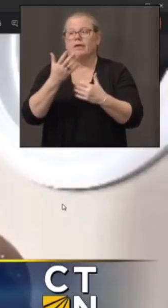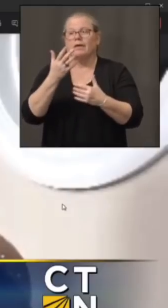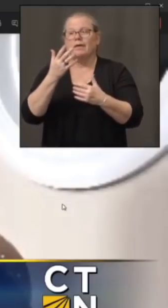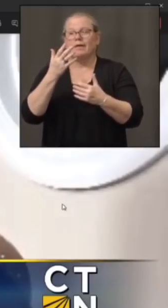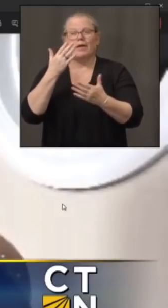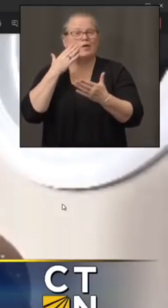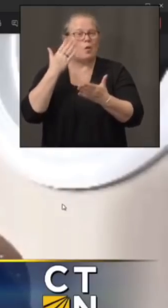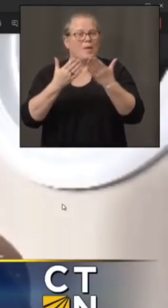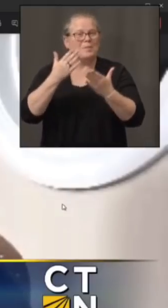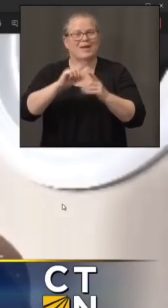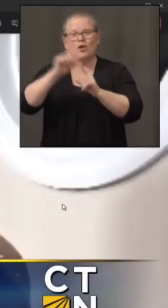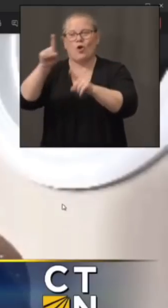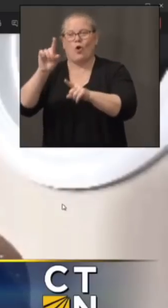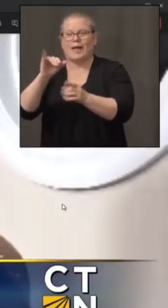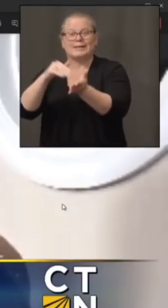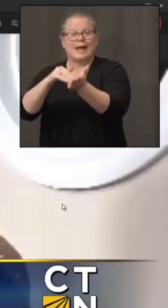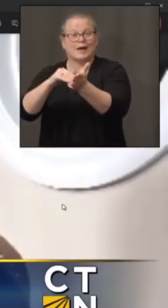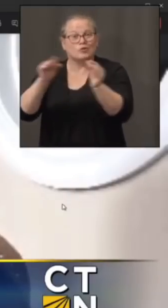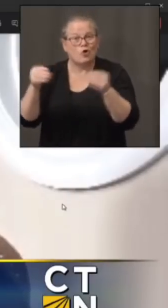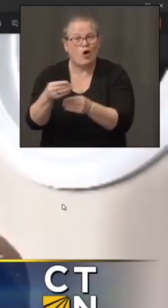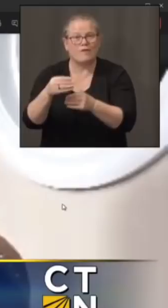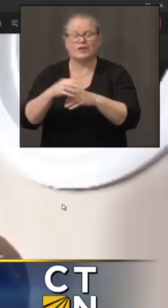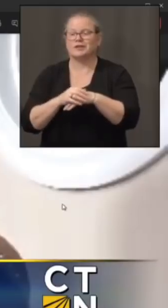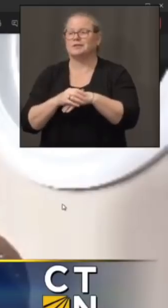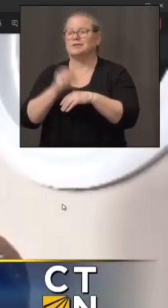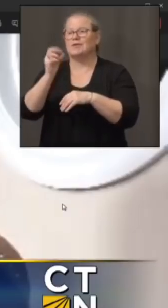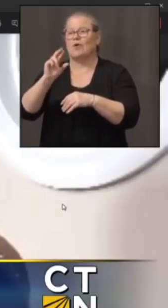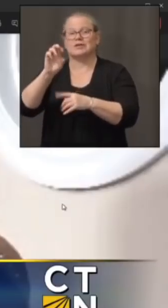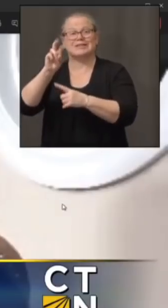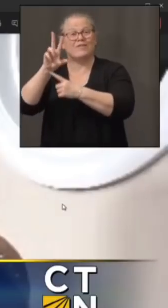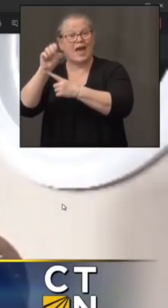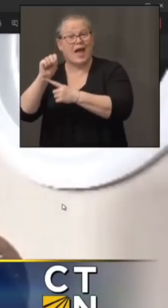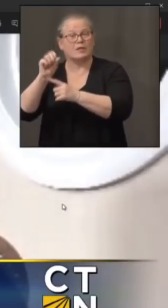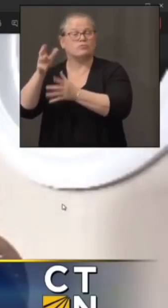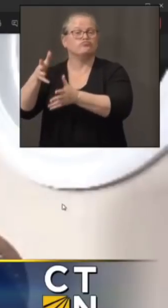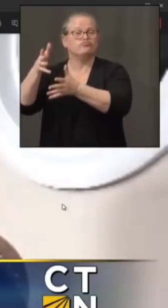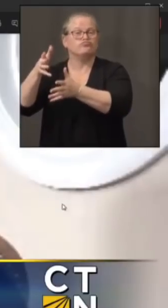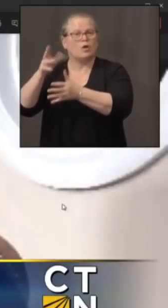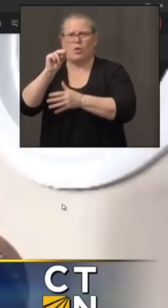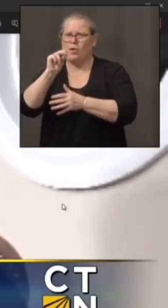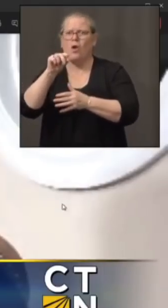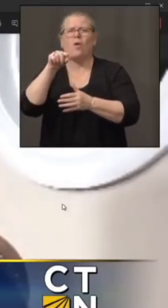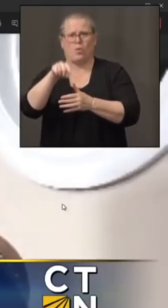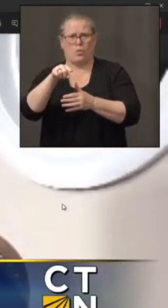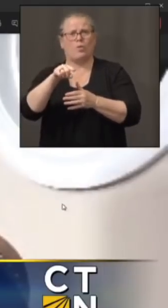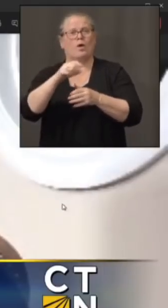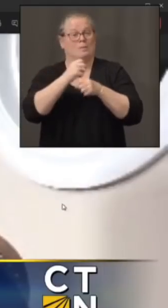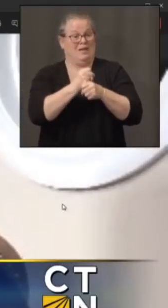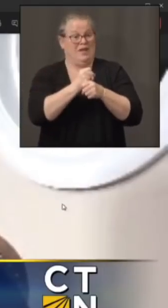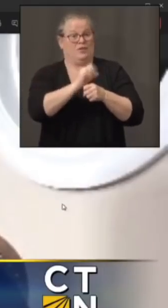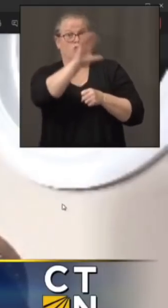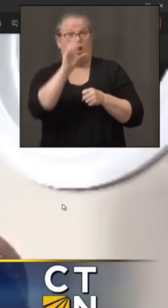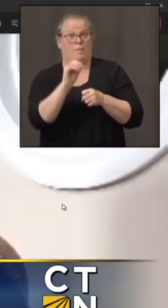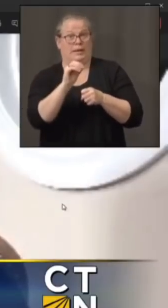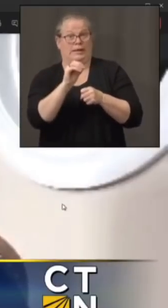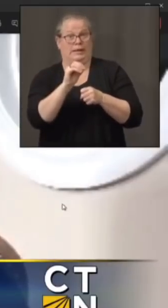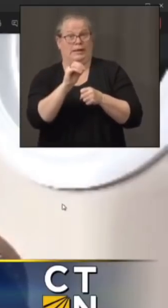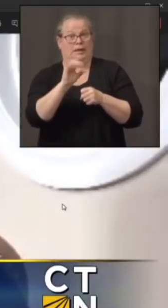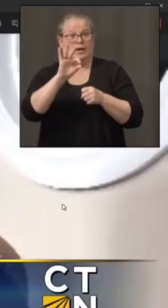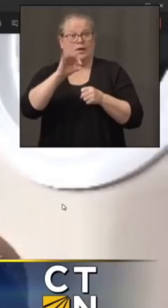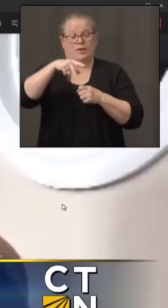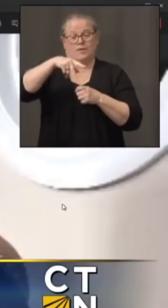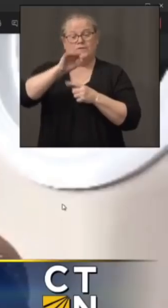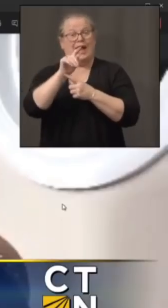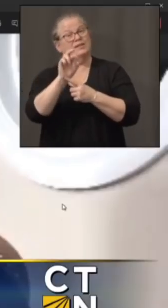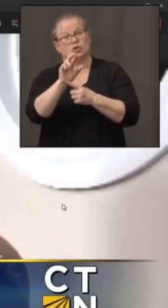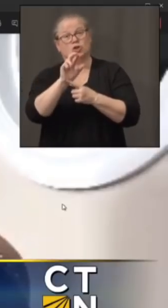gets distributed to an individual. This is a vaccine that's going to be shipped directly from the manufacturer. In the case of Pfizer, they're not shipping through